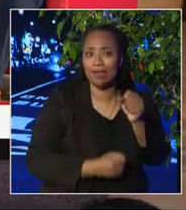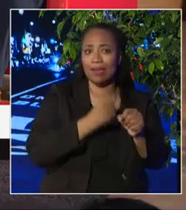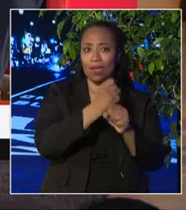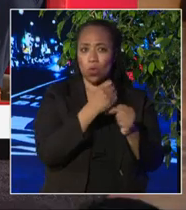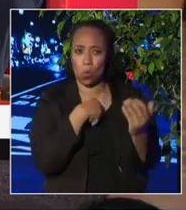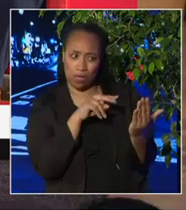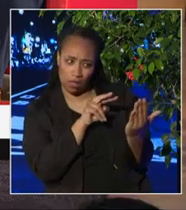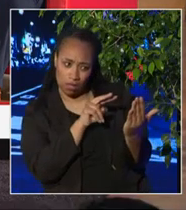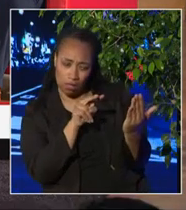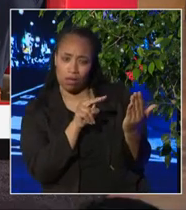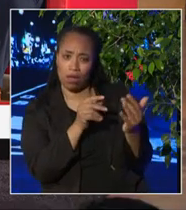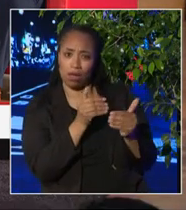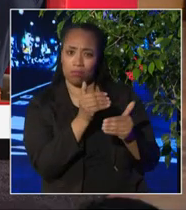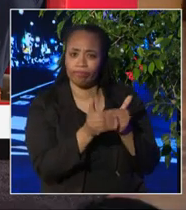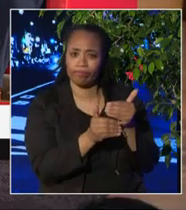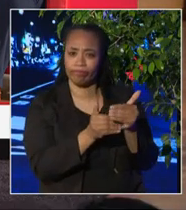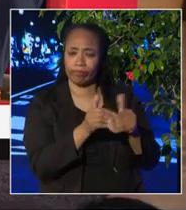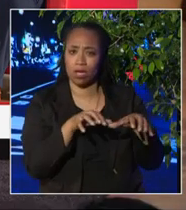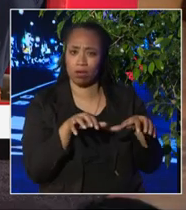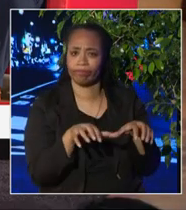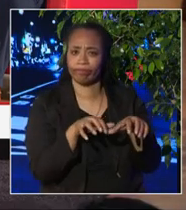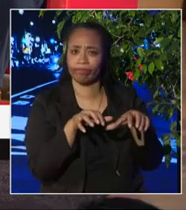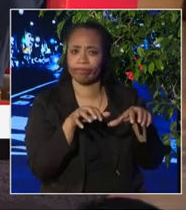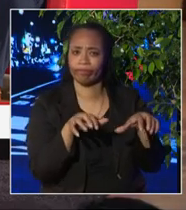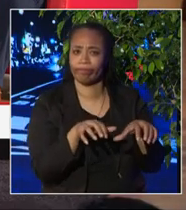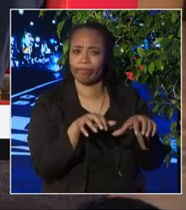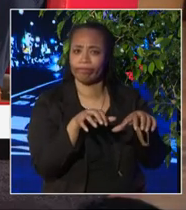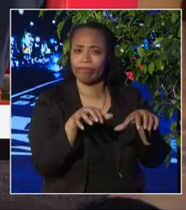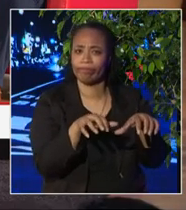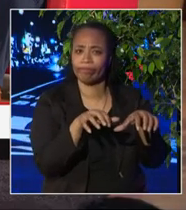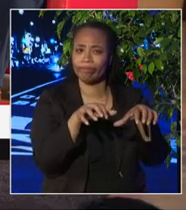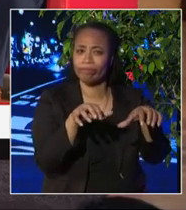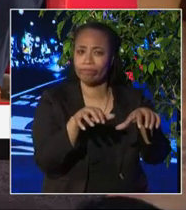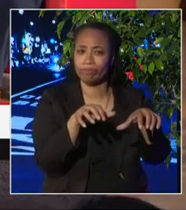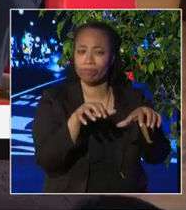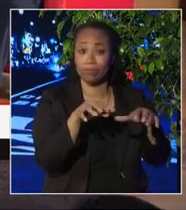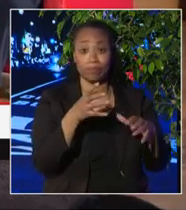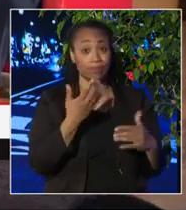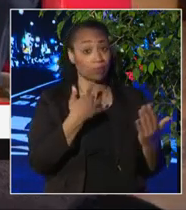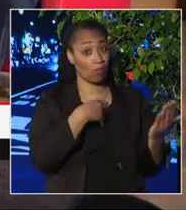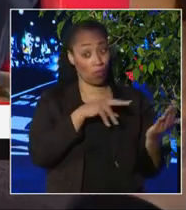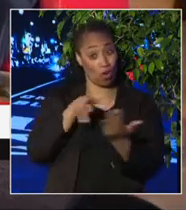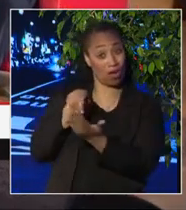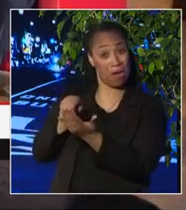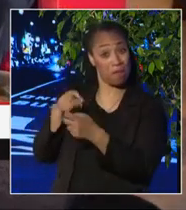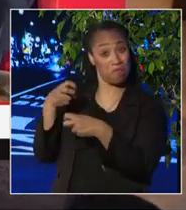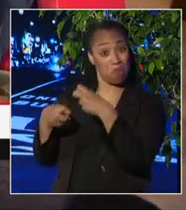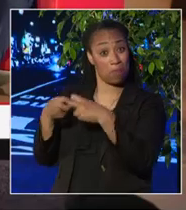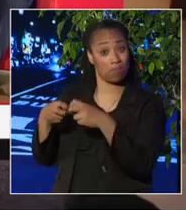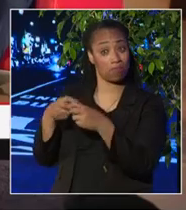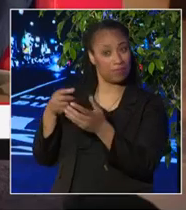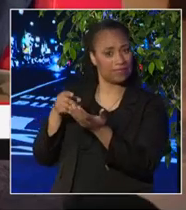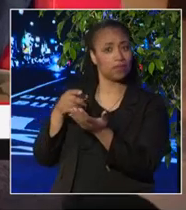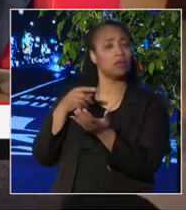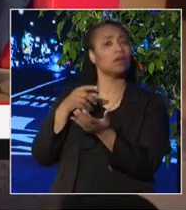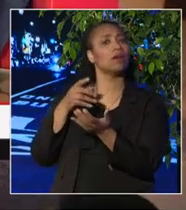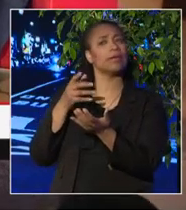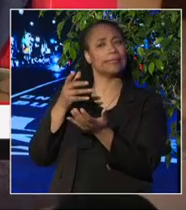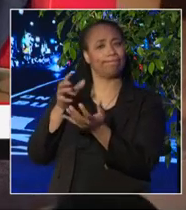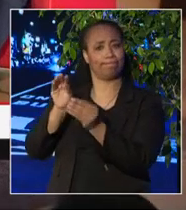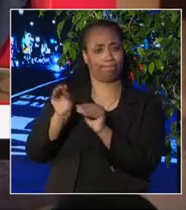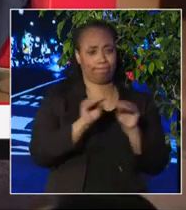And I just look at the problem that we have to solve. For the district, if